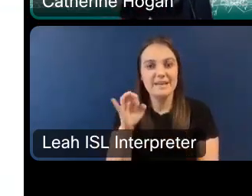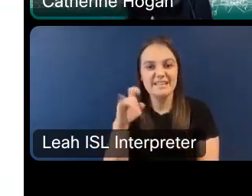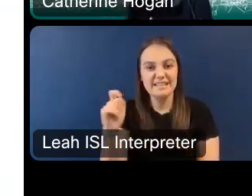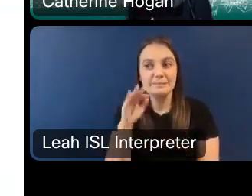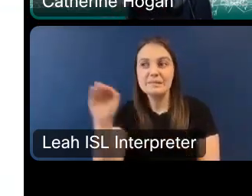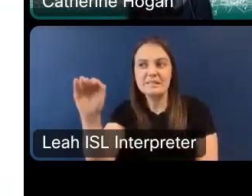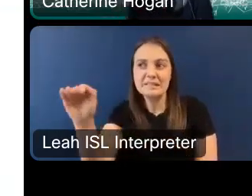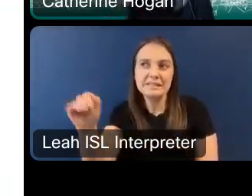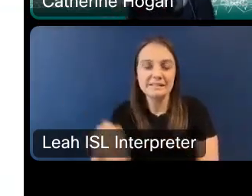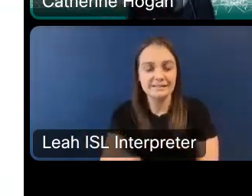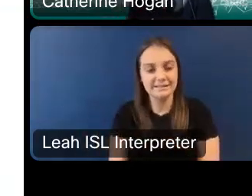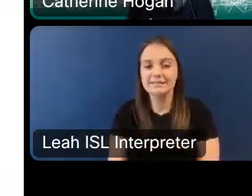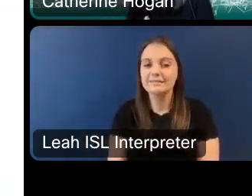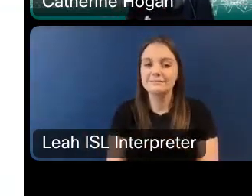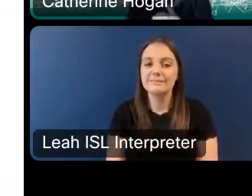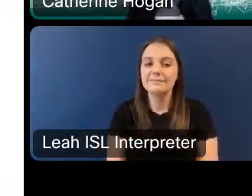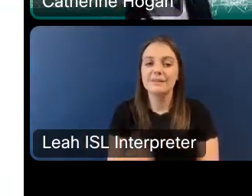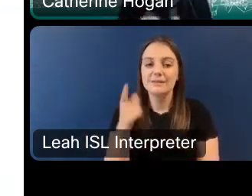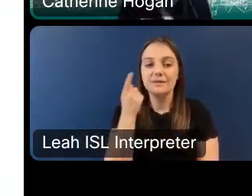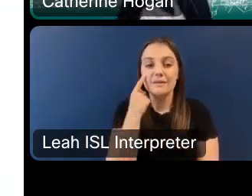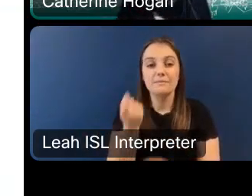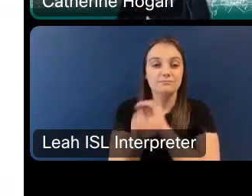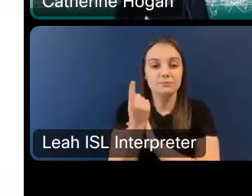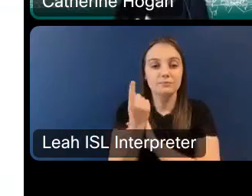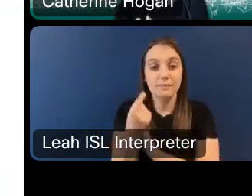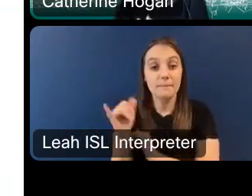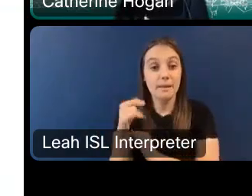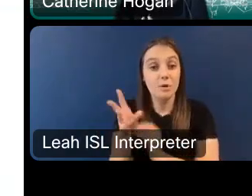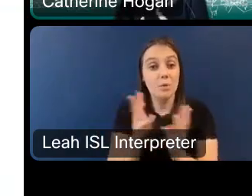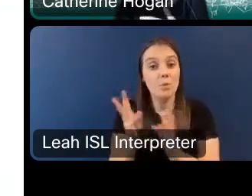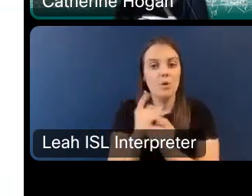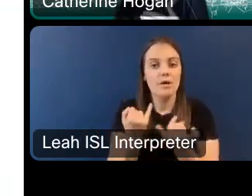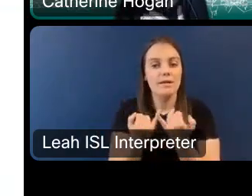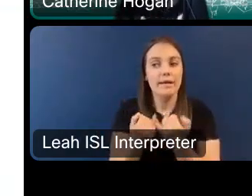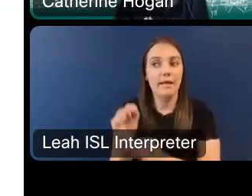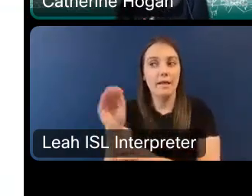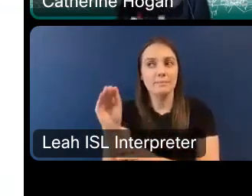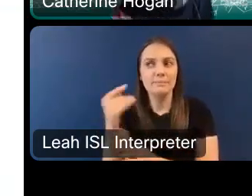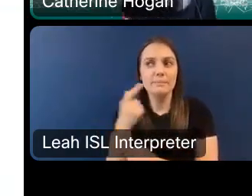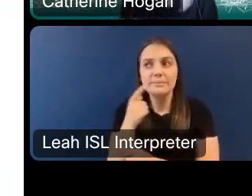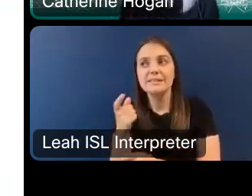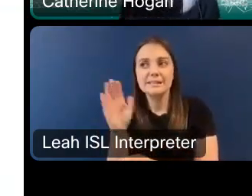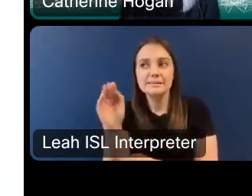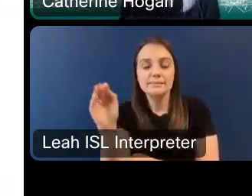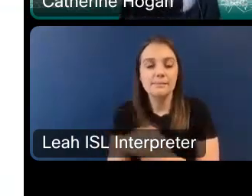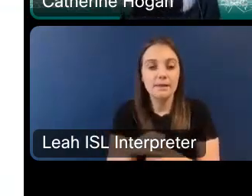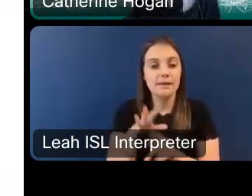up in one of our in our workshops, that it might work as a branding attention